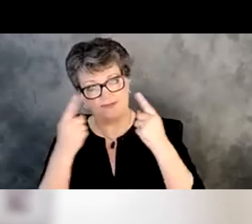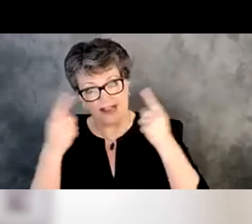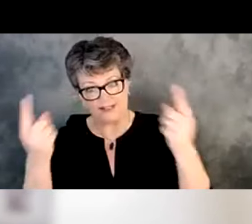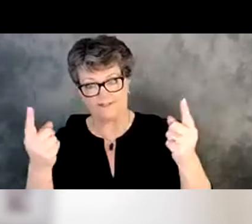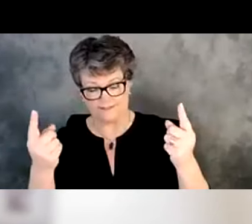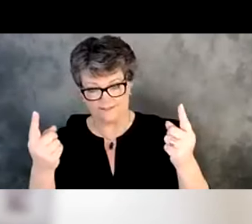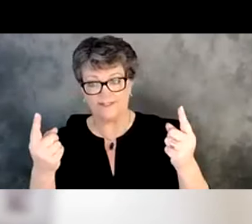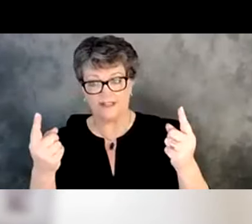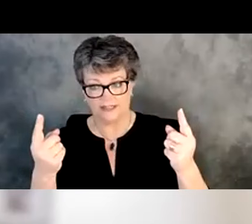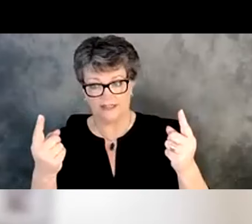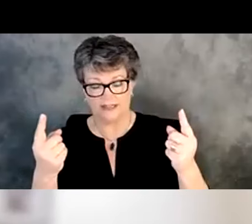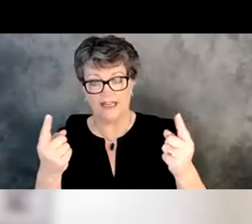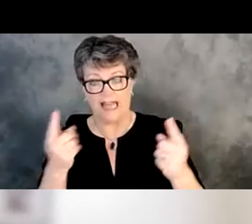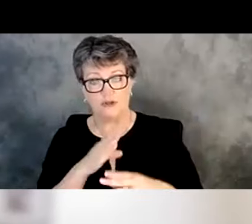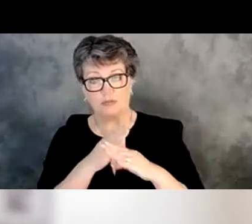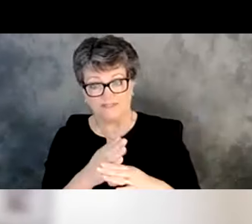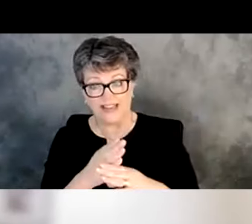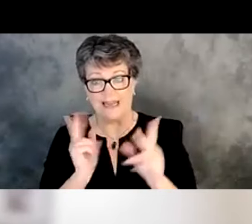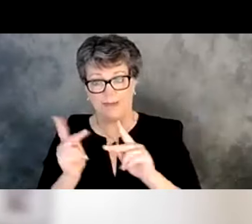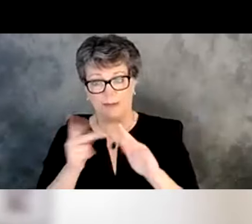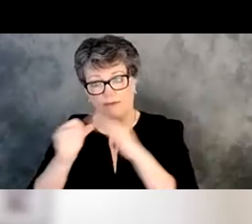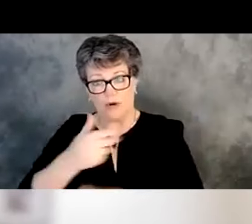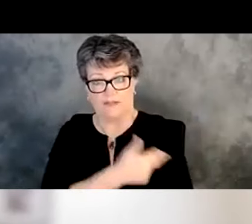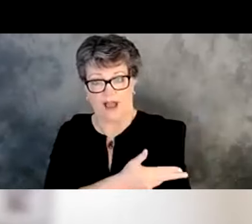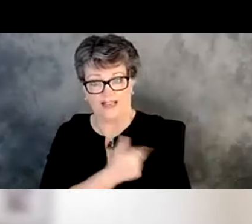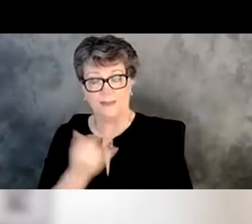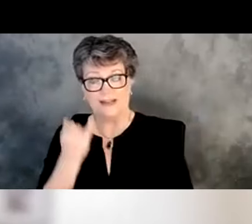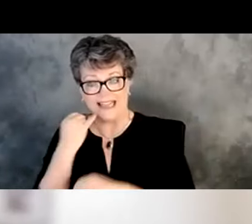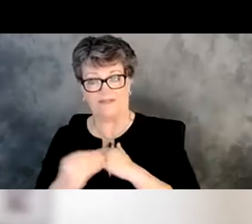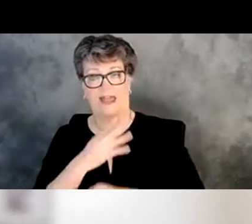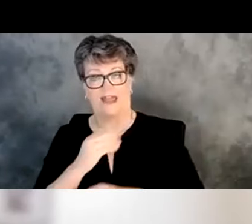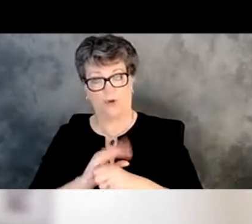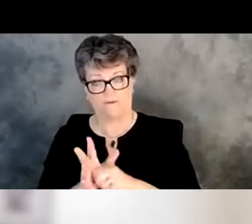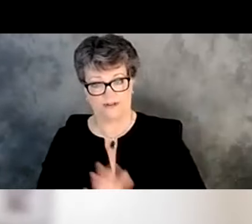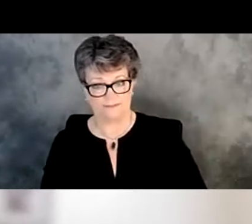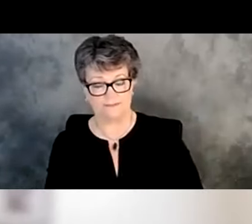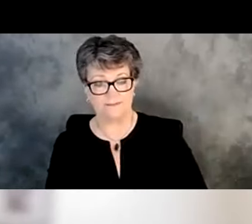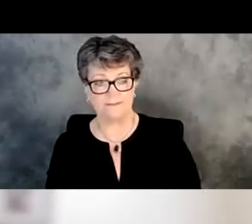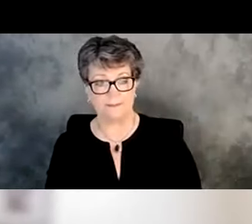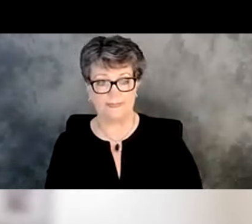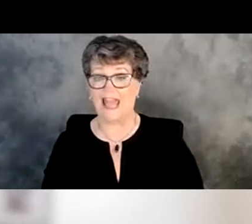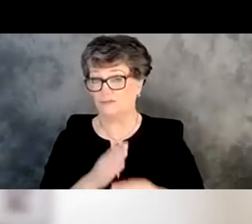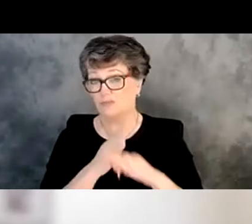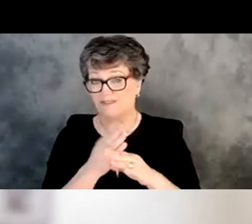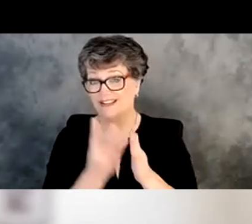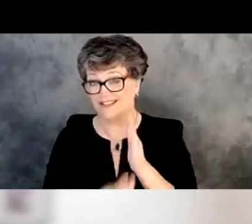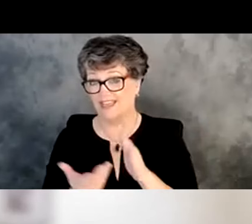effective at preventing hospitalization and preventing death here in California. Next slide.